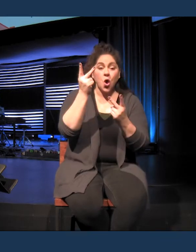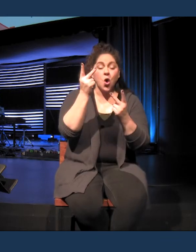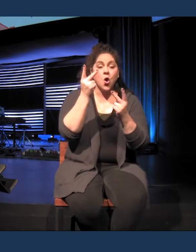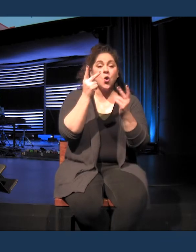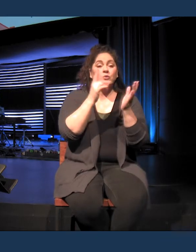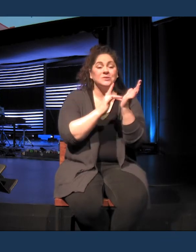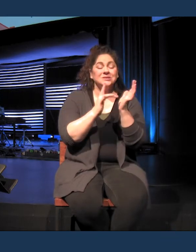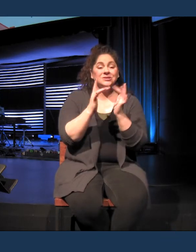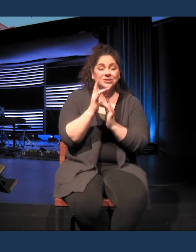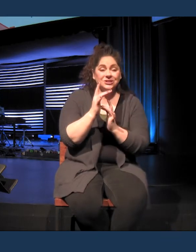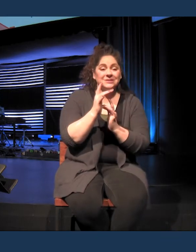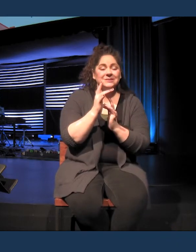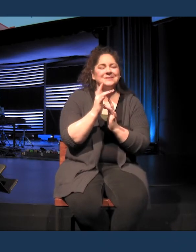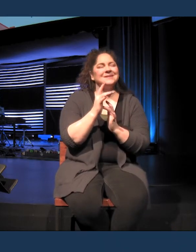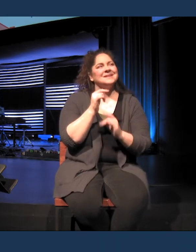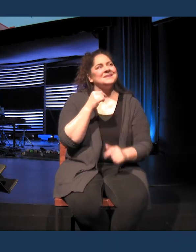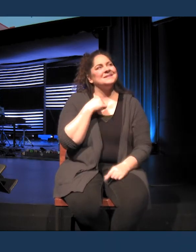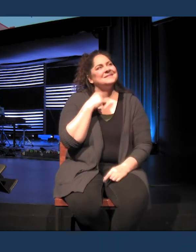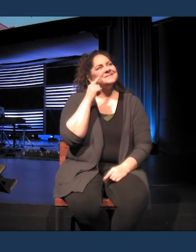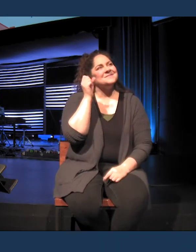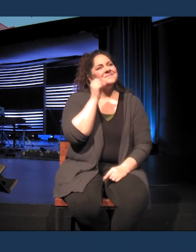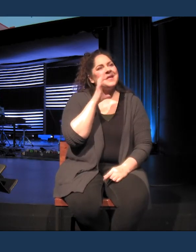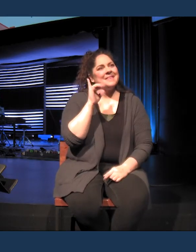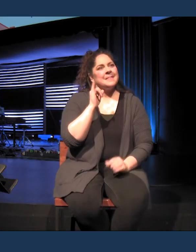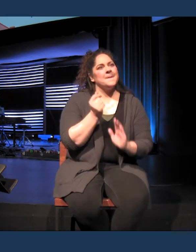I want just to picture this moment.